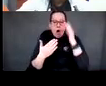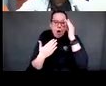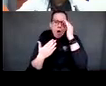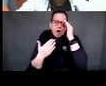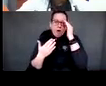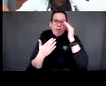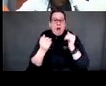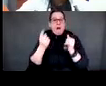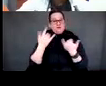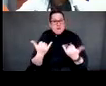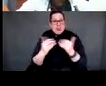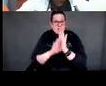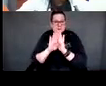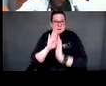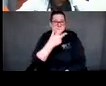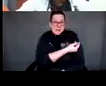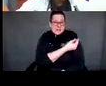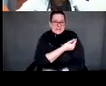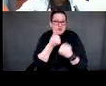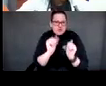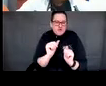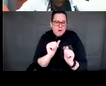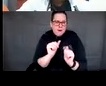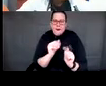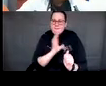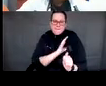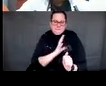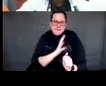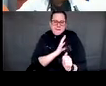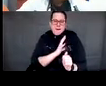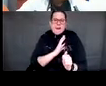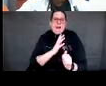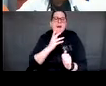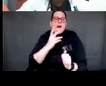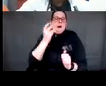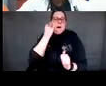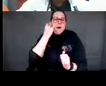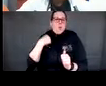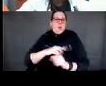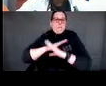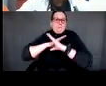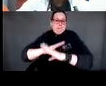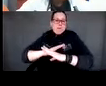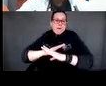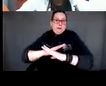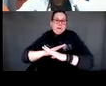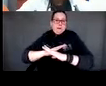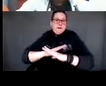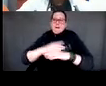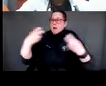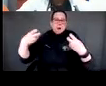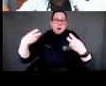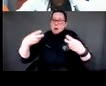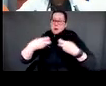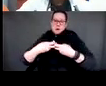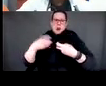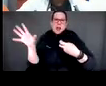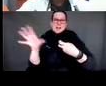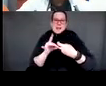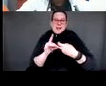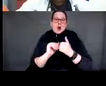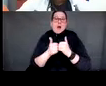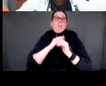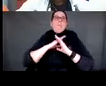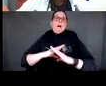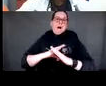is, what if you could block that necessary step? What if you could prevent that spike protein from attaching to that